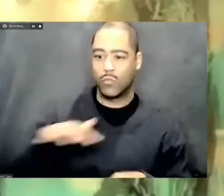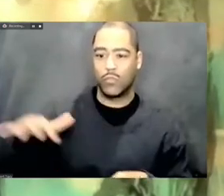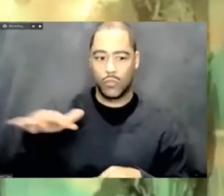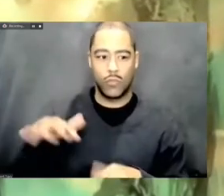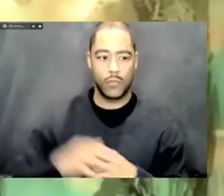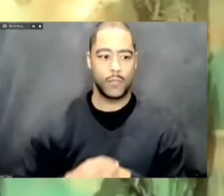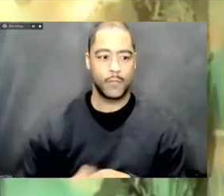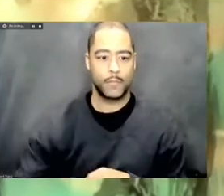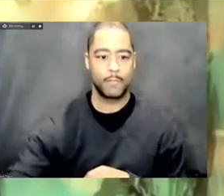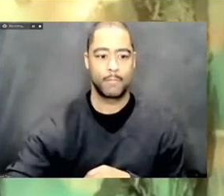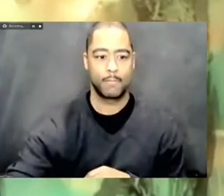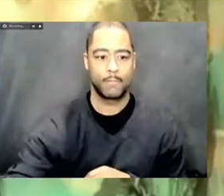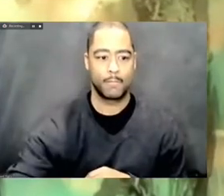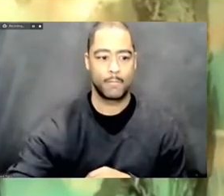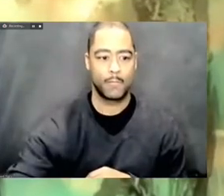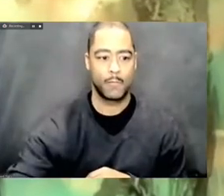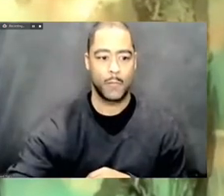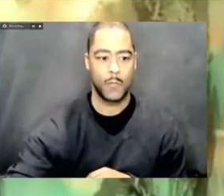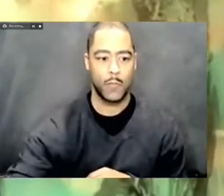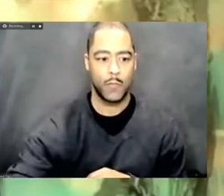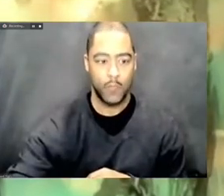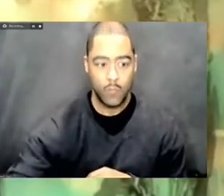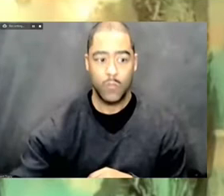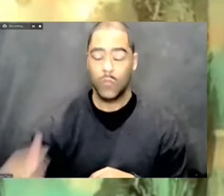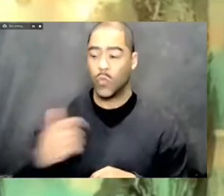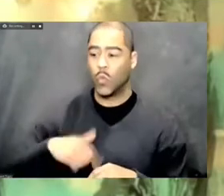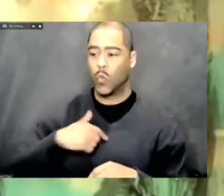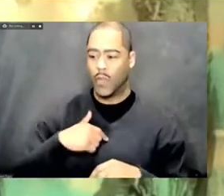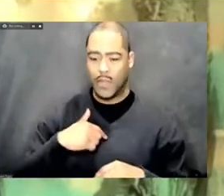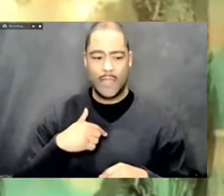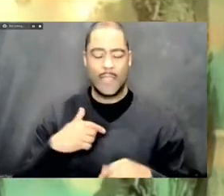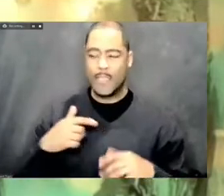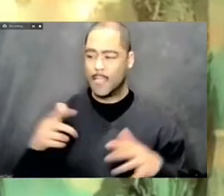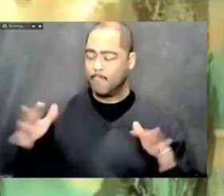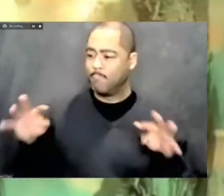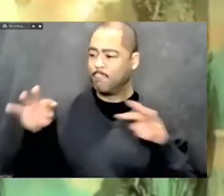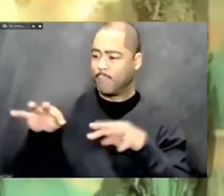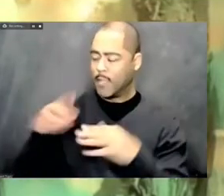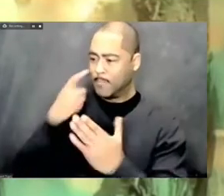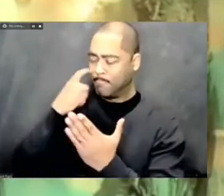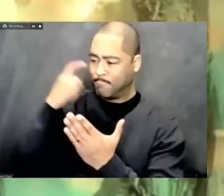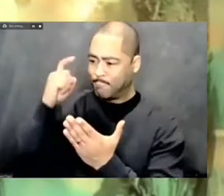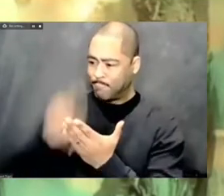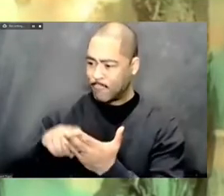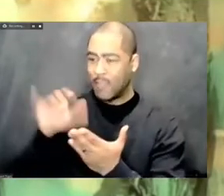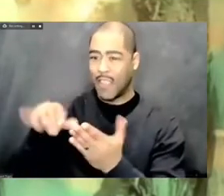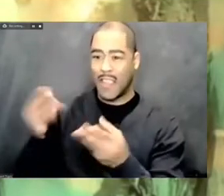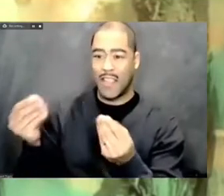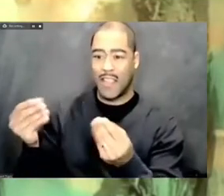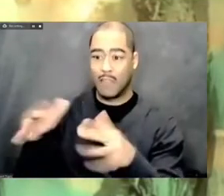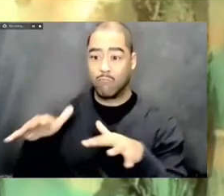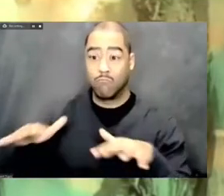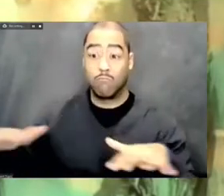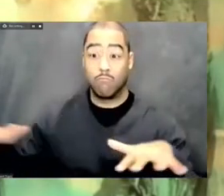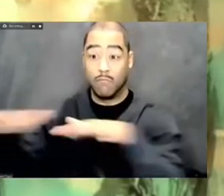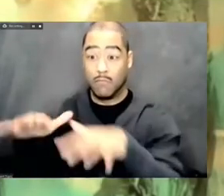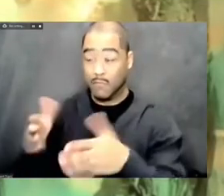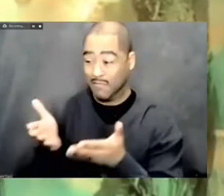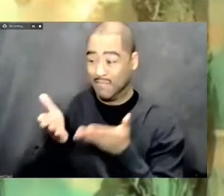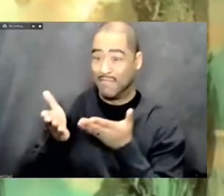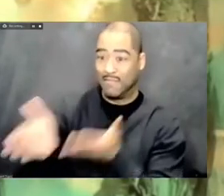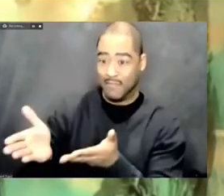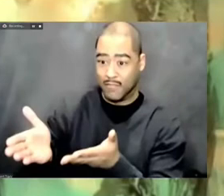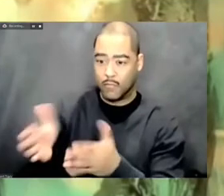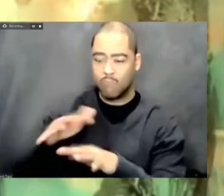We collectively acknowledge that Contra Costa County resides on the traditional, ancestral, and